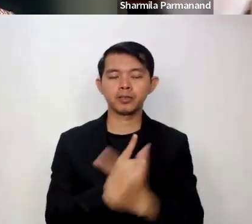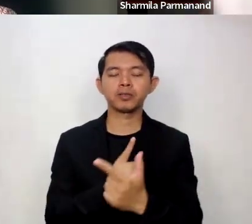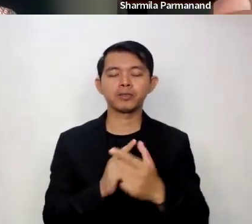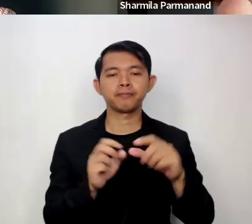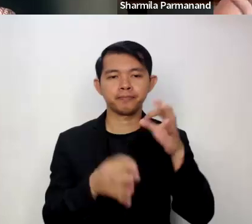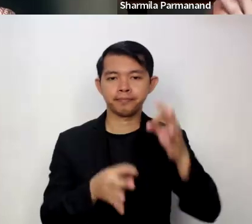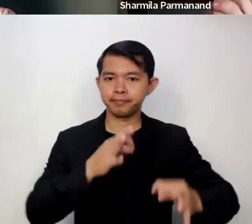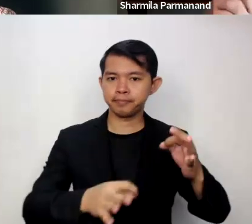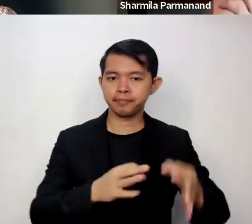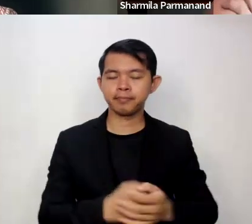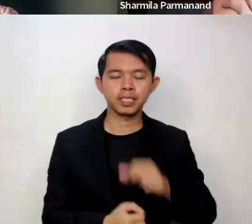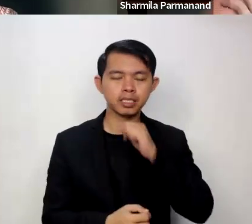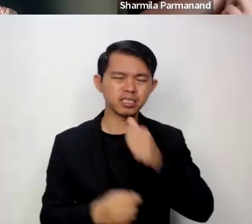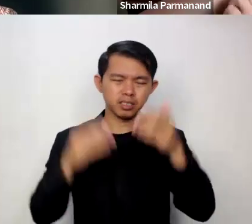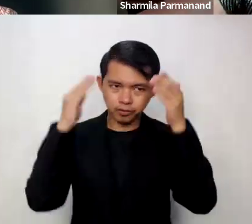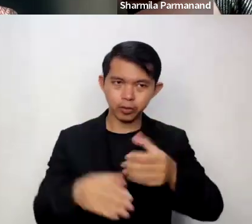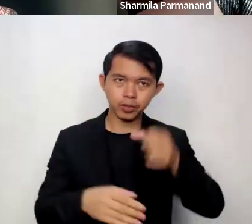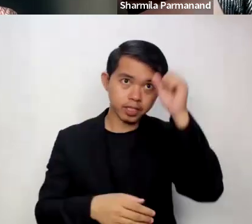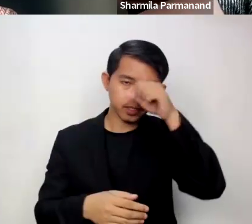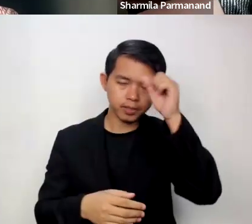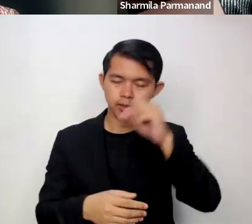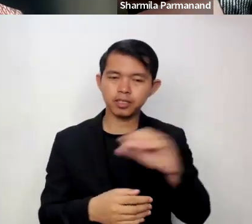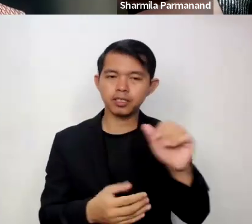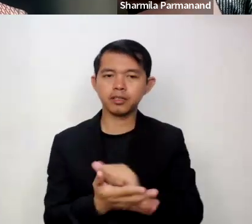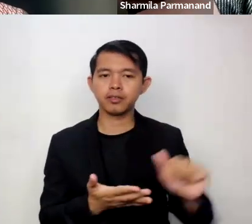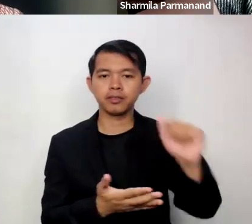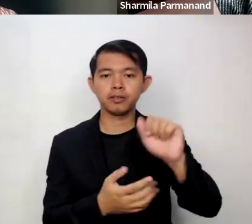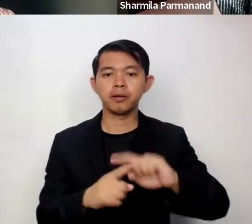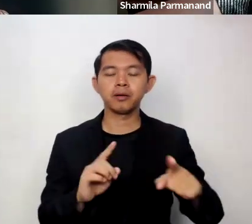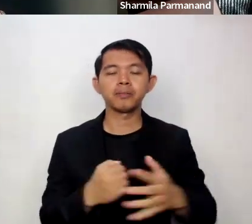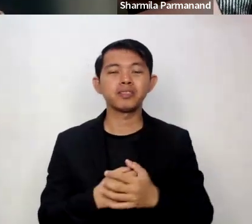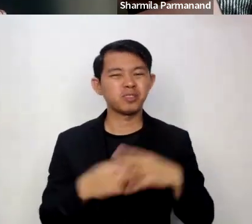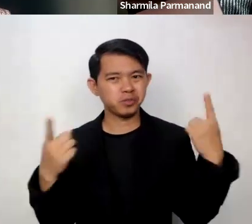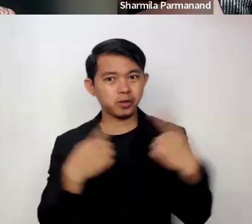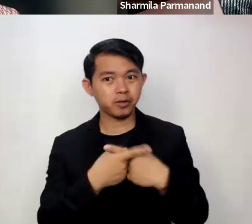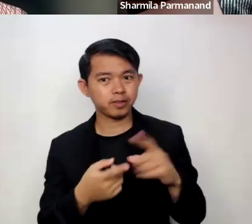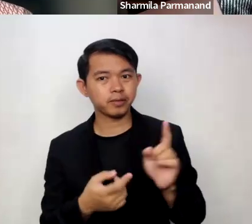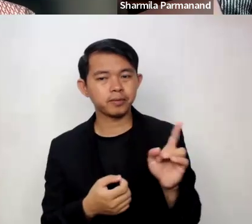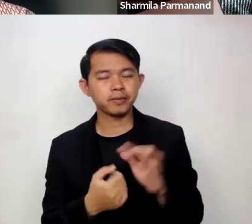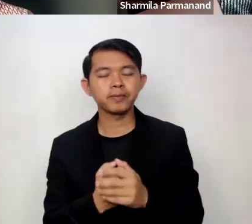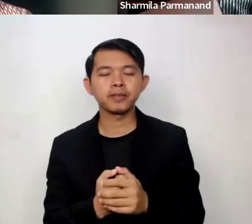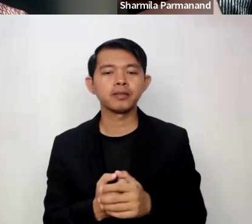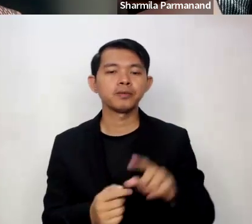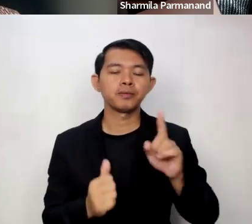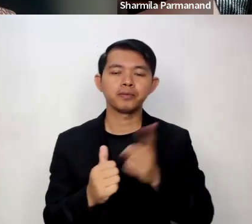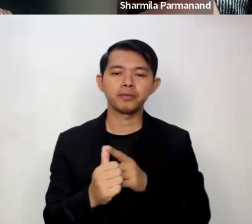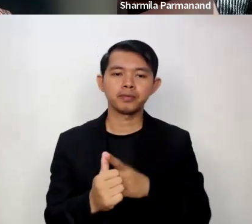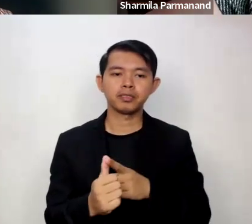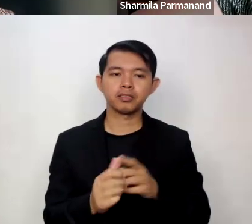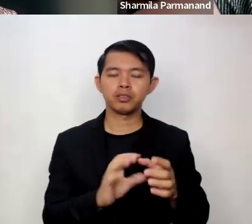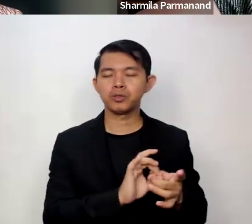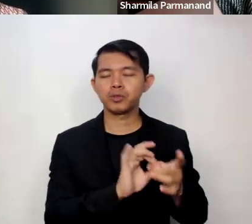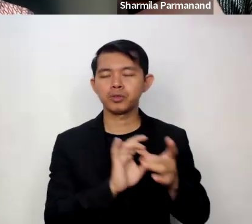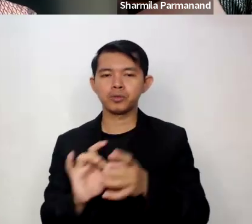just scholarly and academic. What are some of the tensions between them? One, the relationship to modernity and